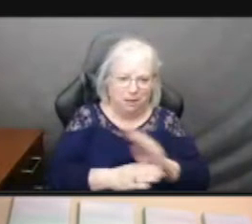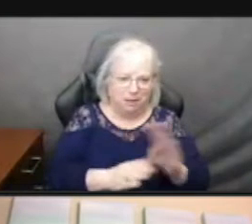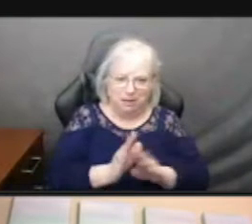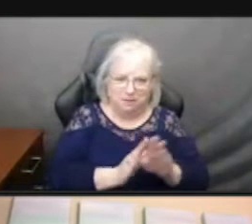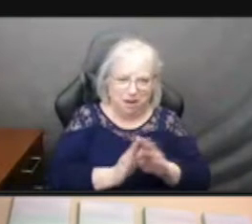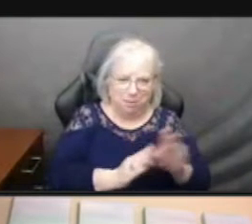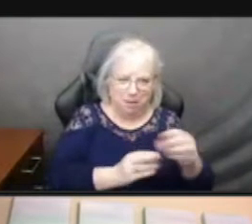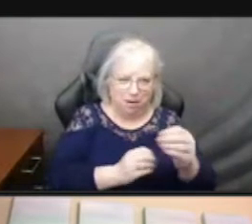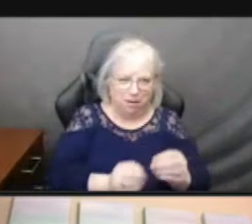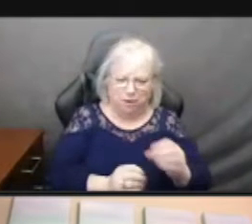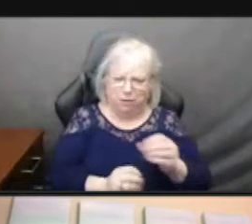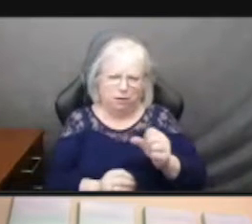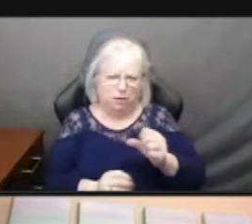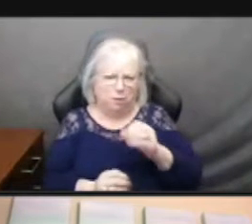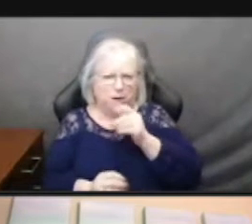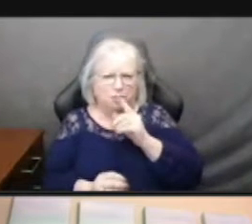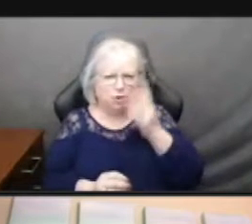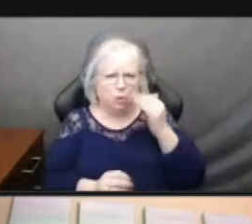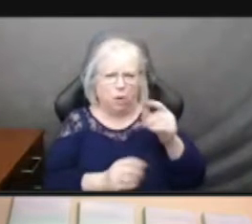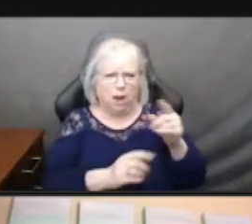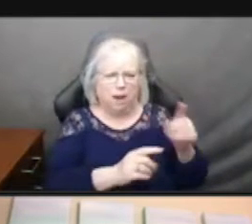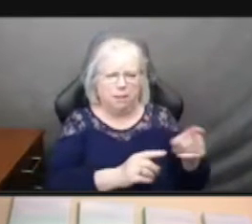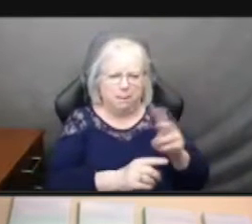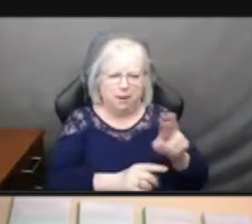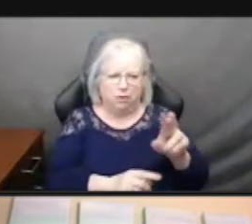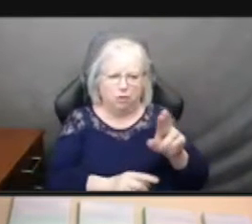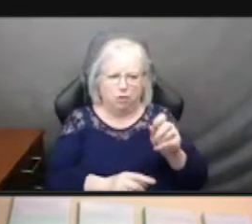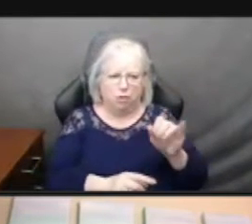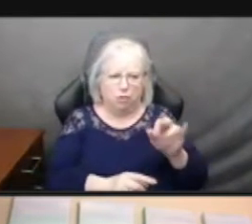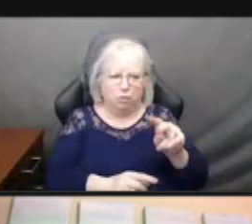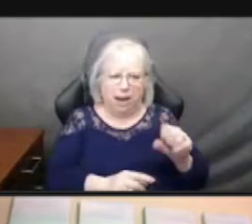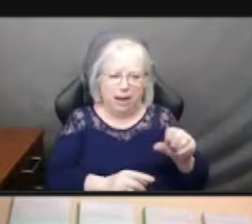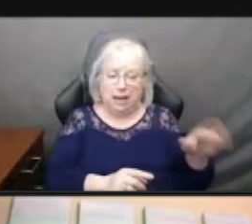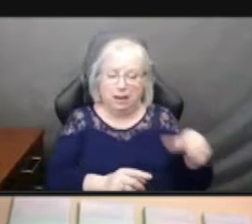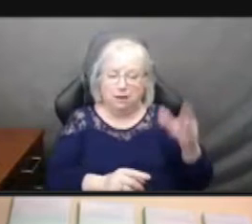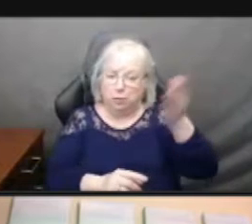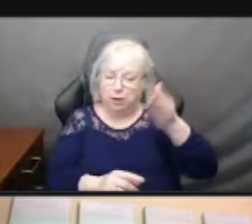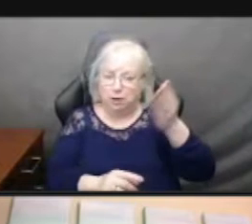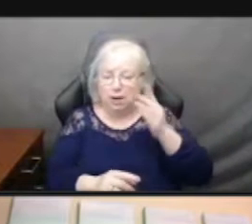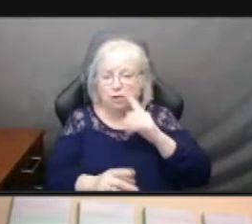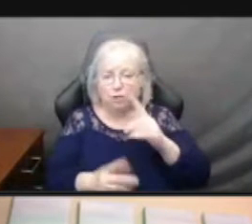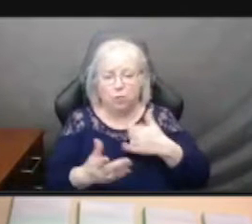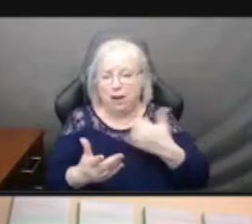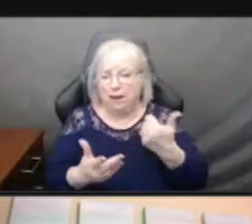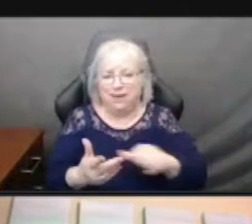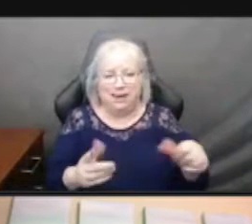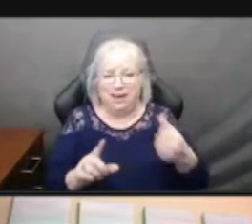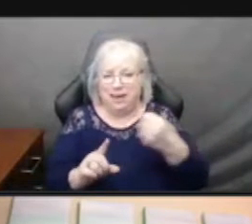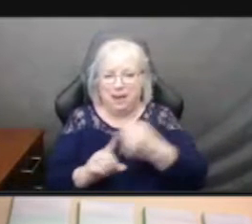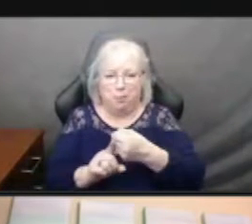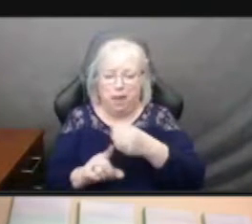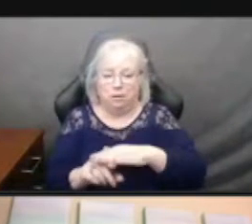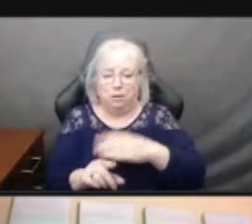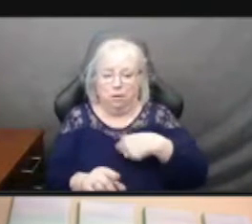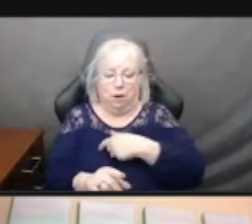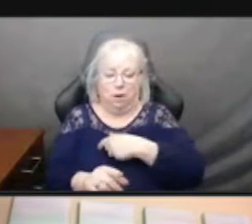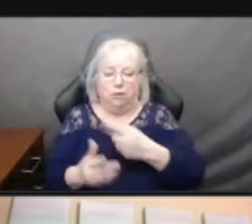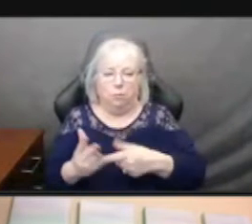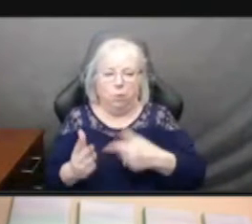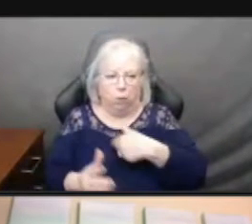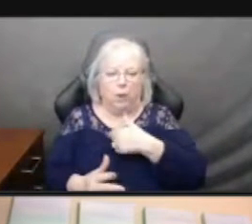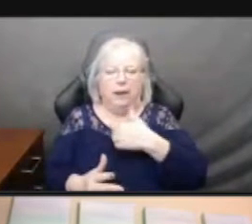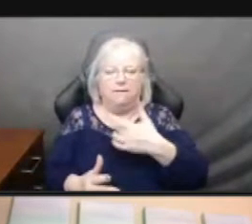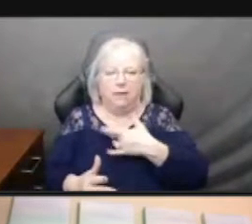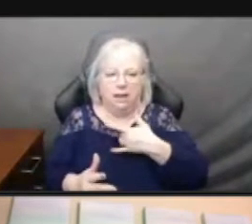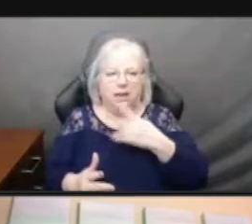sure why Mr. Rainey's presentation would have any impact on what we decide as a board, as a policymaking board. He